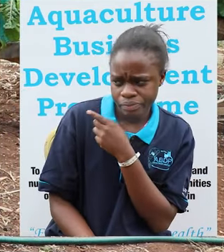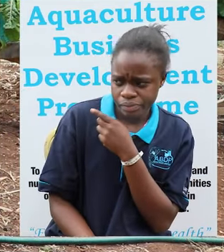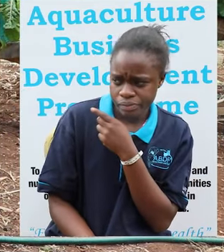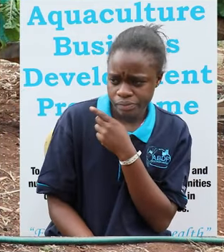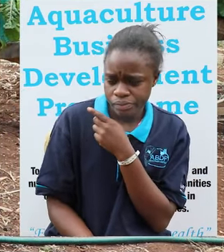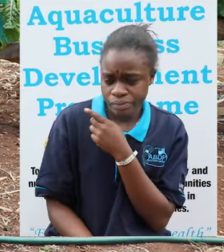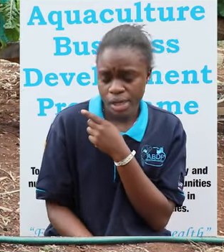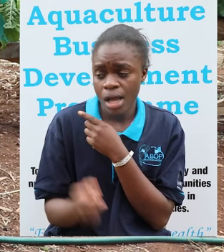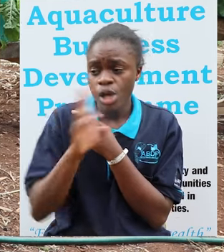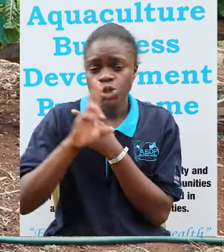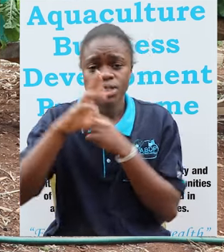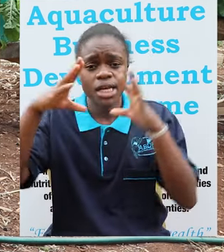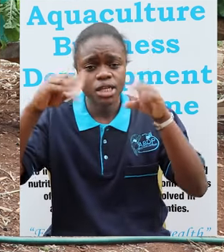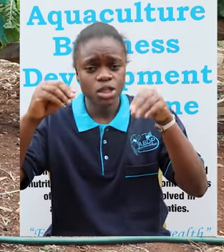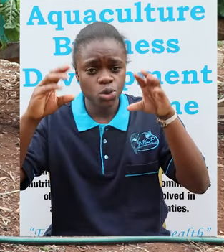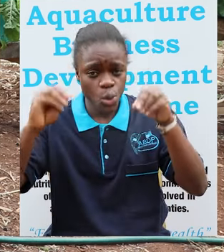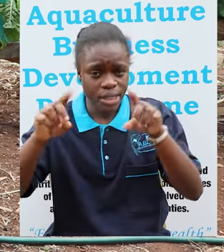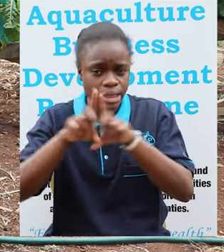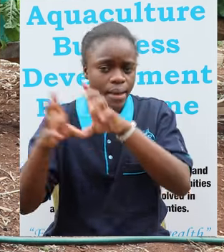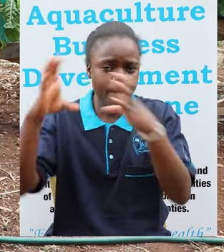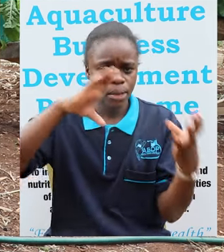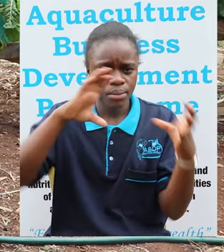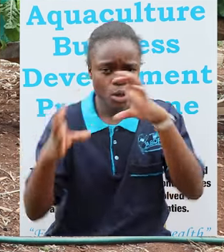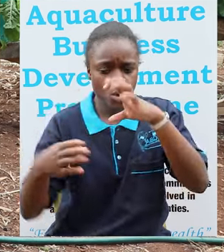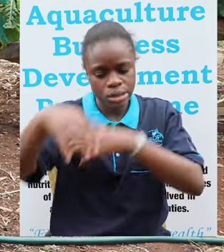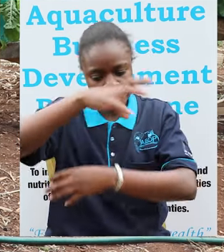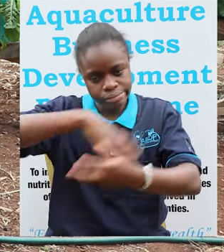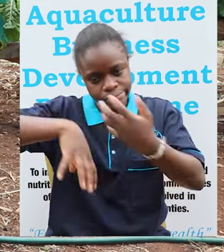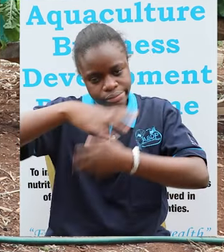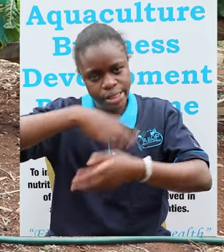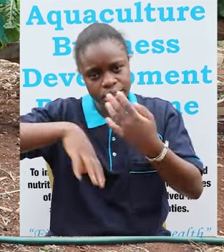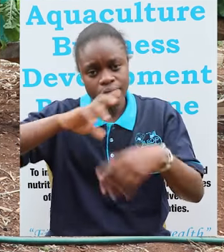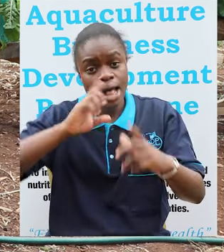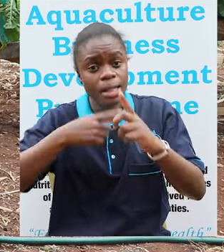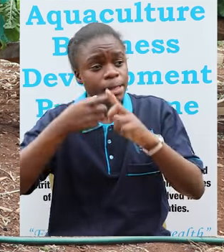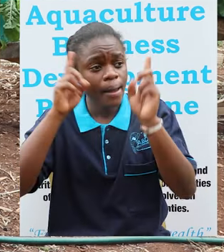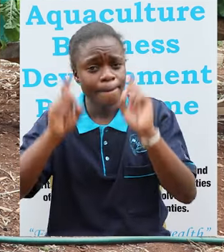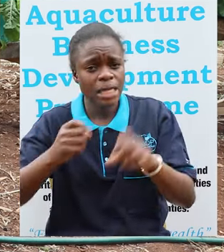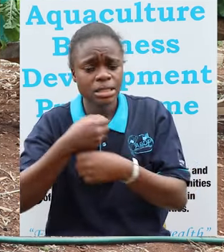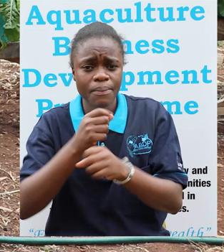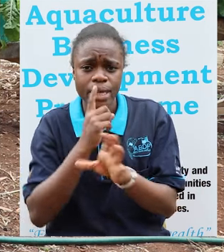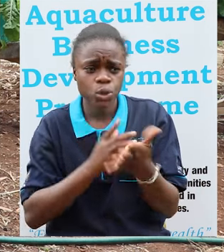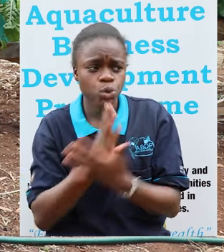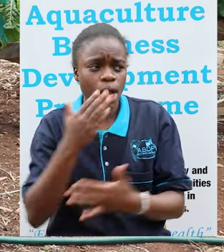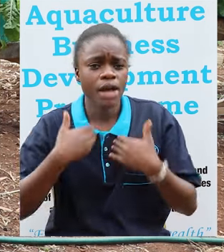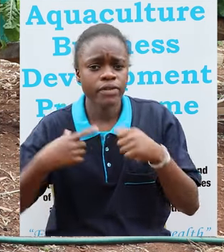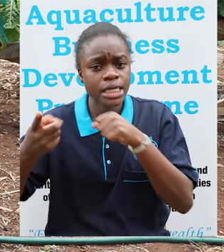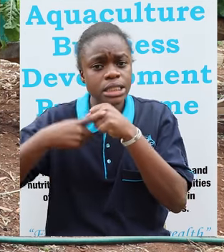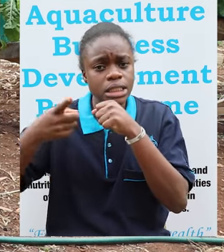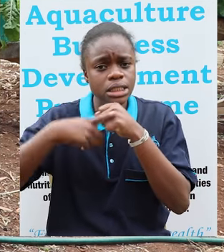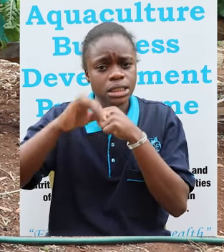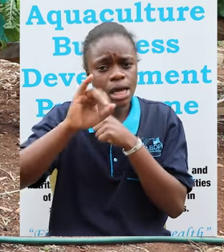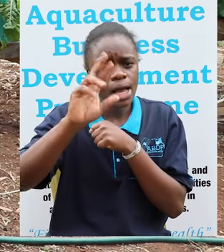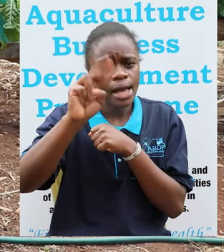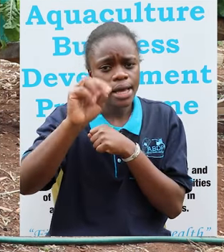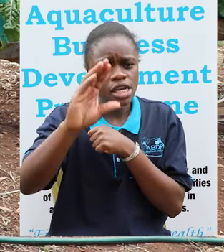with the paper. Put your soil and manure mixture in there. Basically, ensure that you have